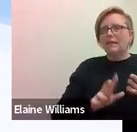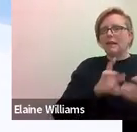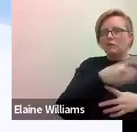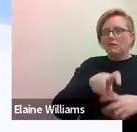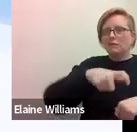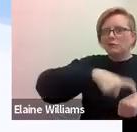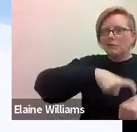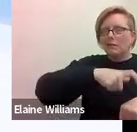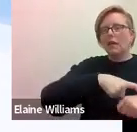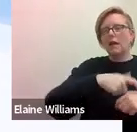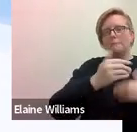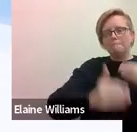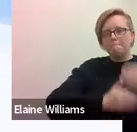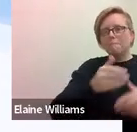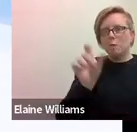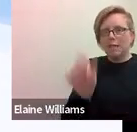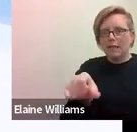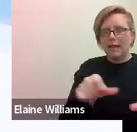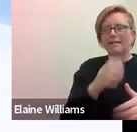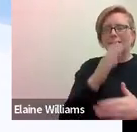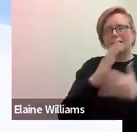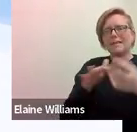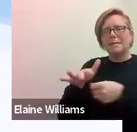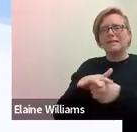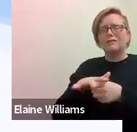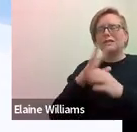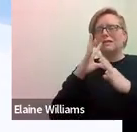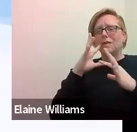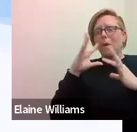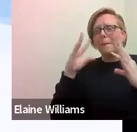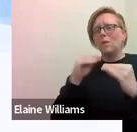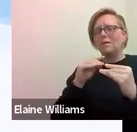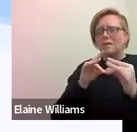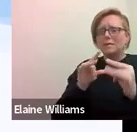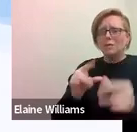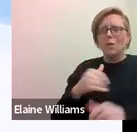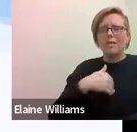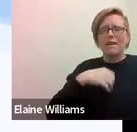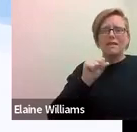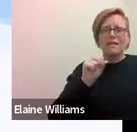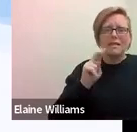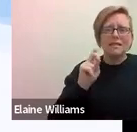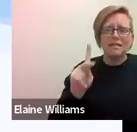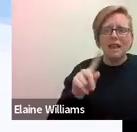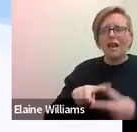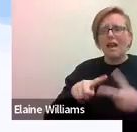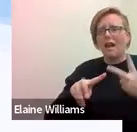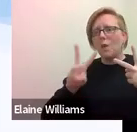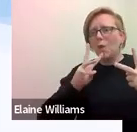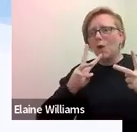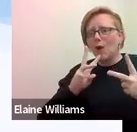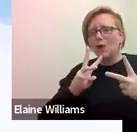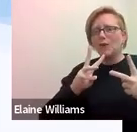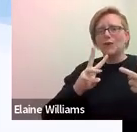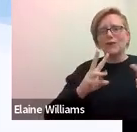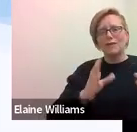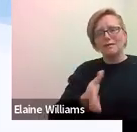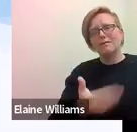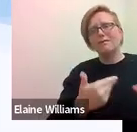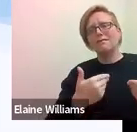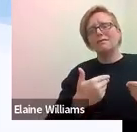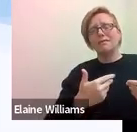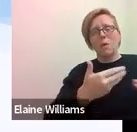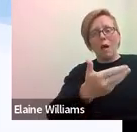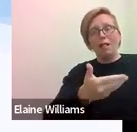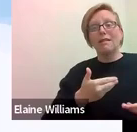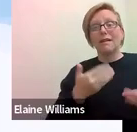to districts that just do it so beautifully, where they have snacks and water and they're just so welcoming and